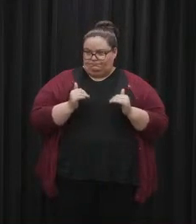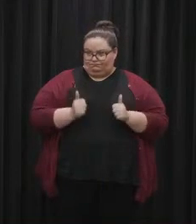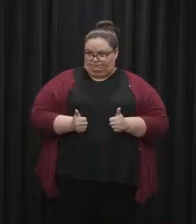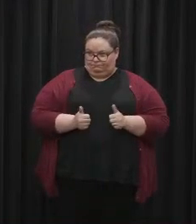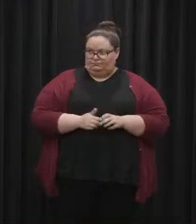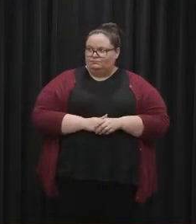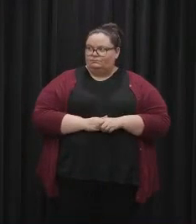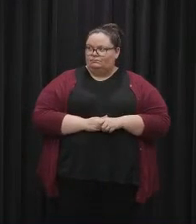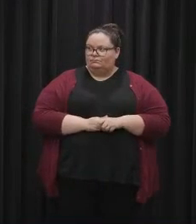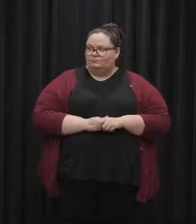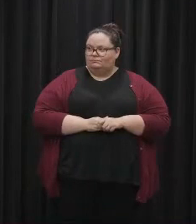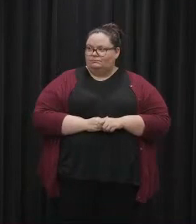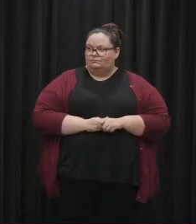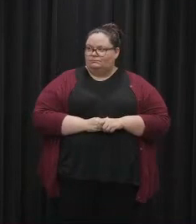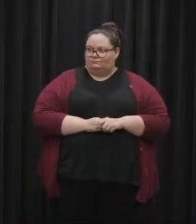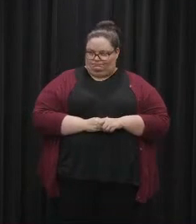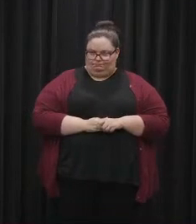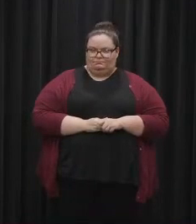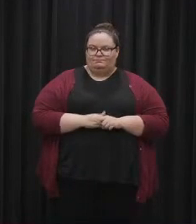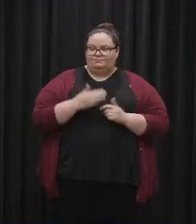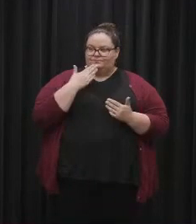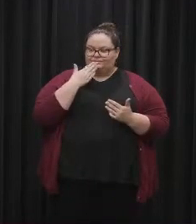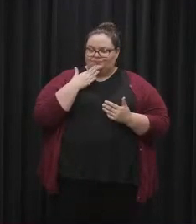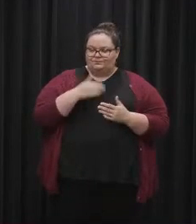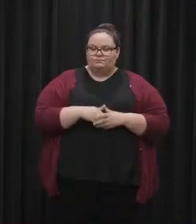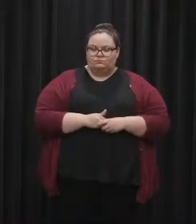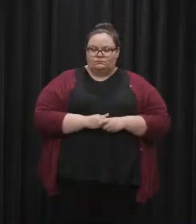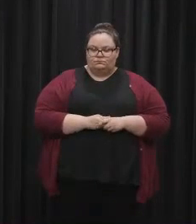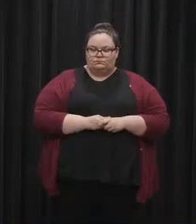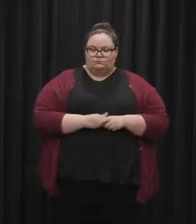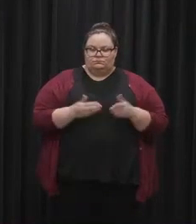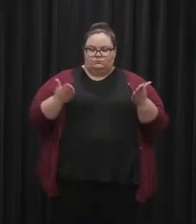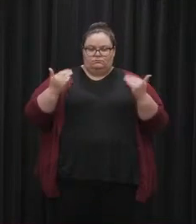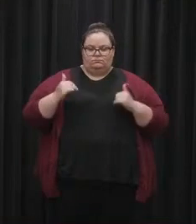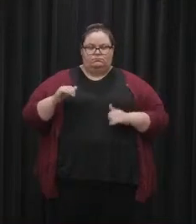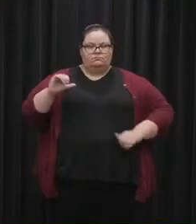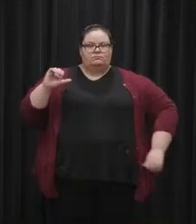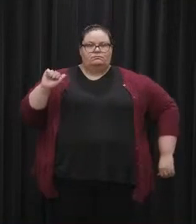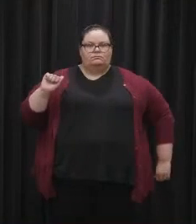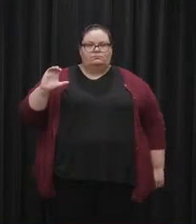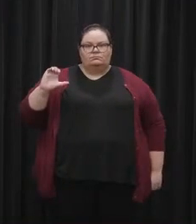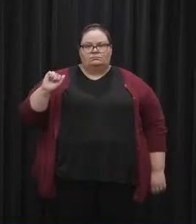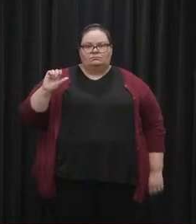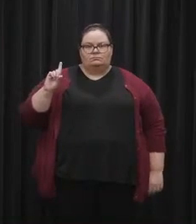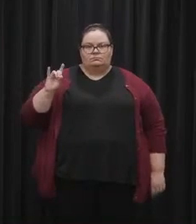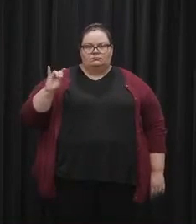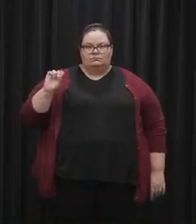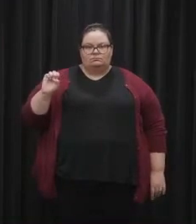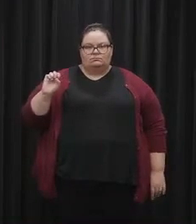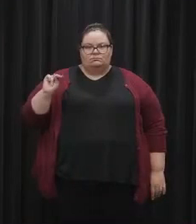We're good? Oh, all good. Thanks very much. David Caron, L'Acadie Nouvelle.